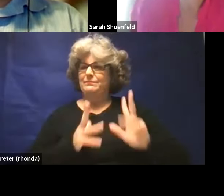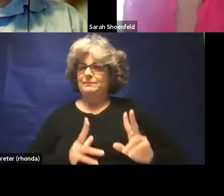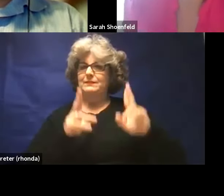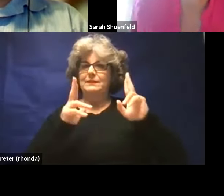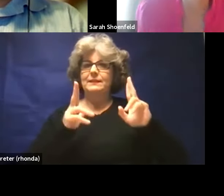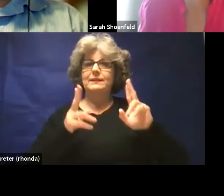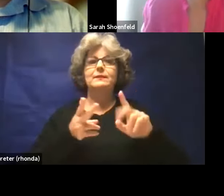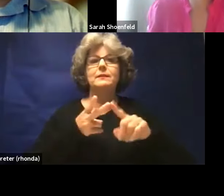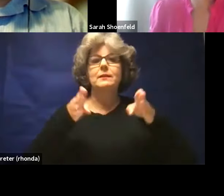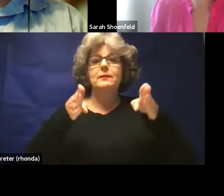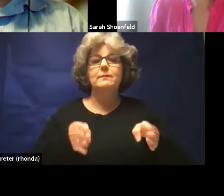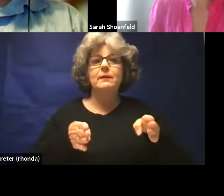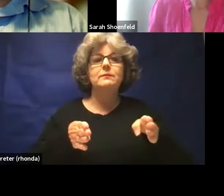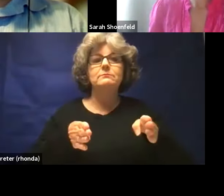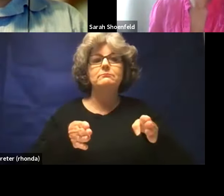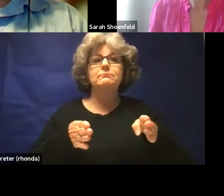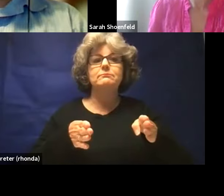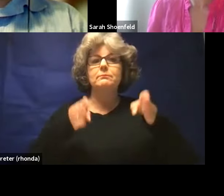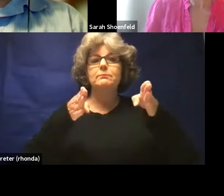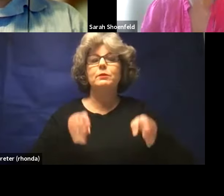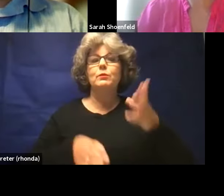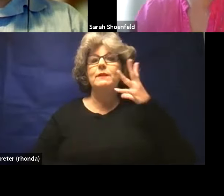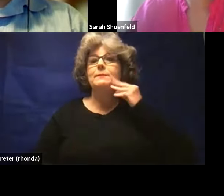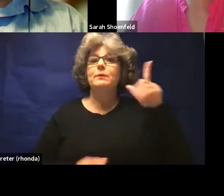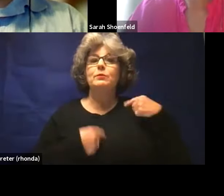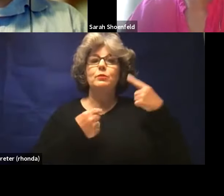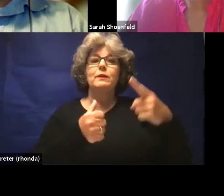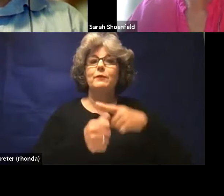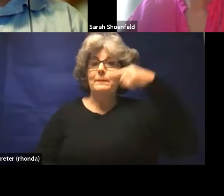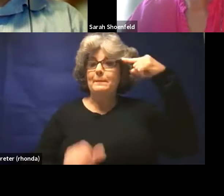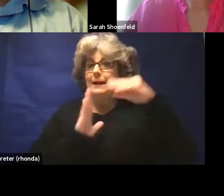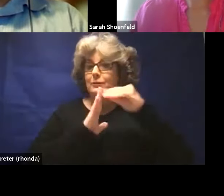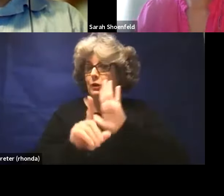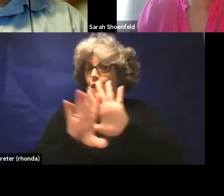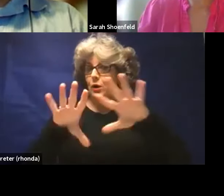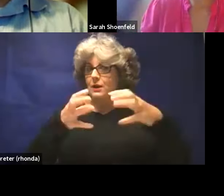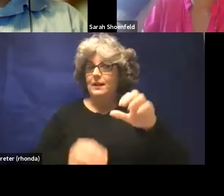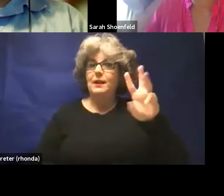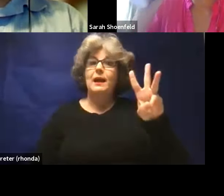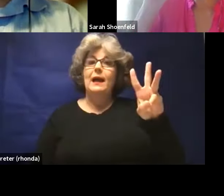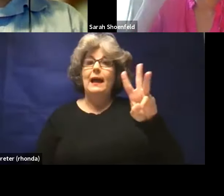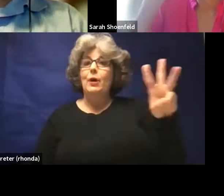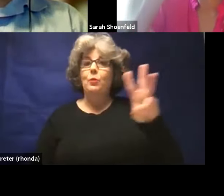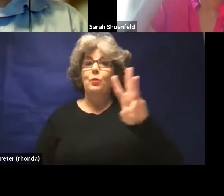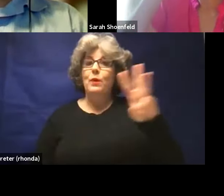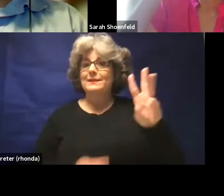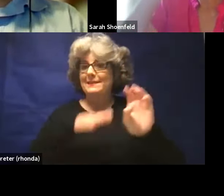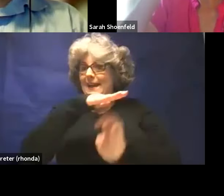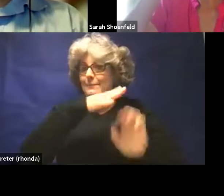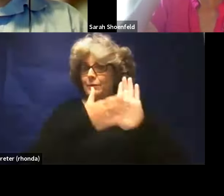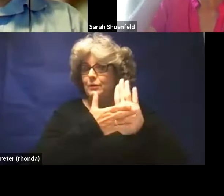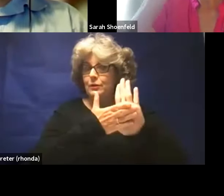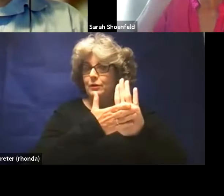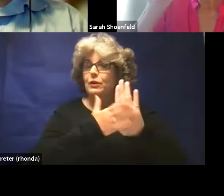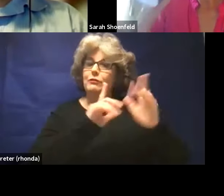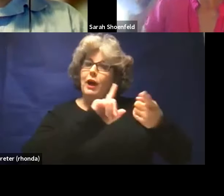Felicia Fauntleroy Bowman's experience being one of the first Black students in her class at West Elementary. She was actually